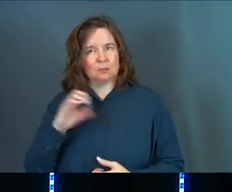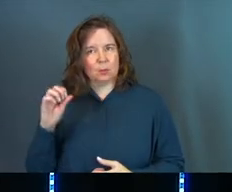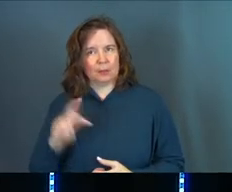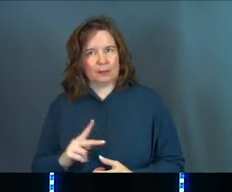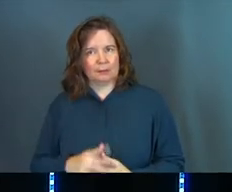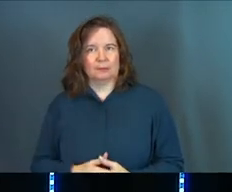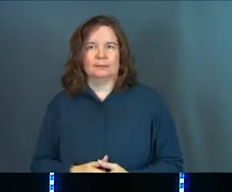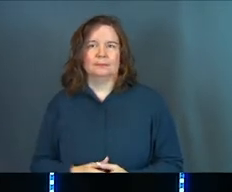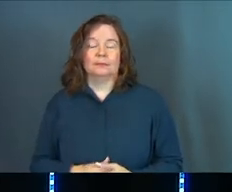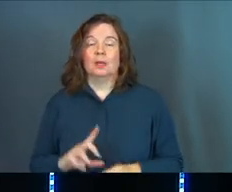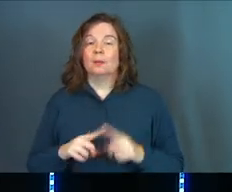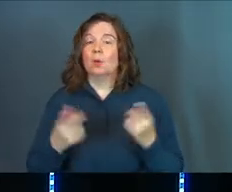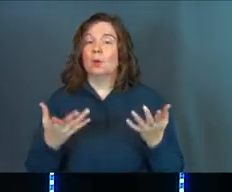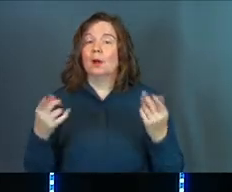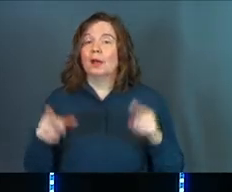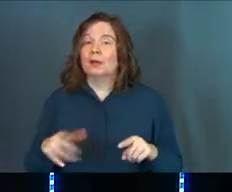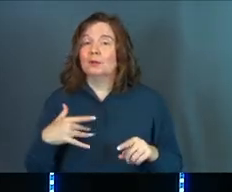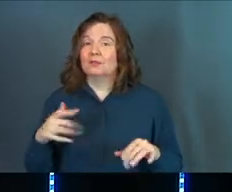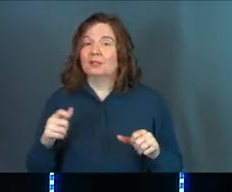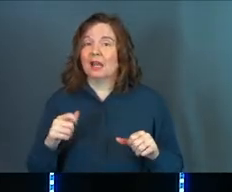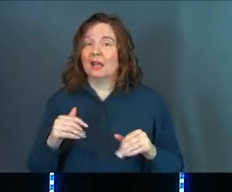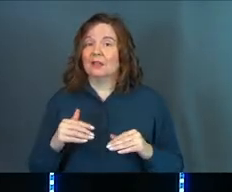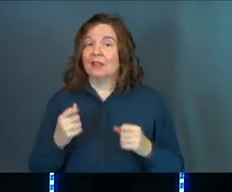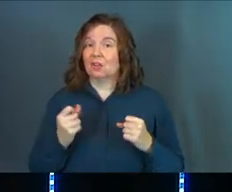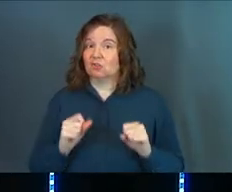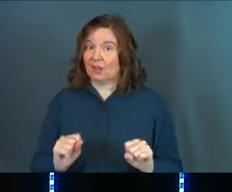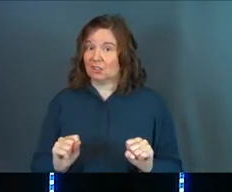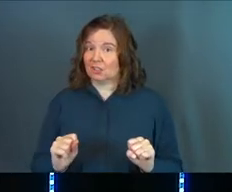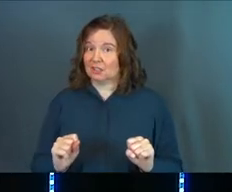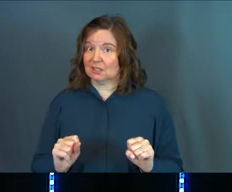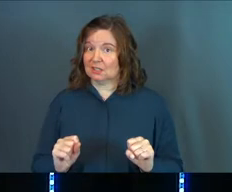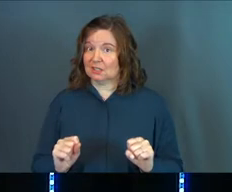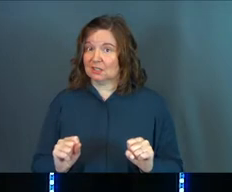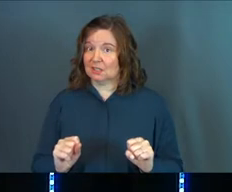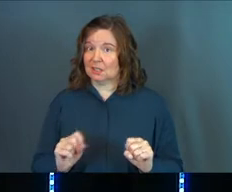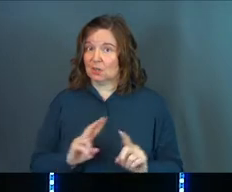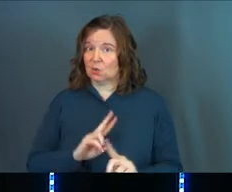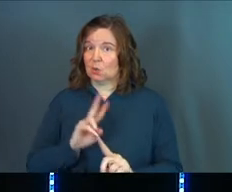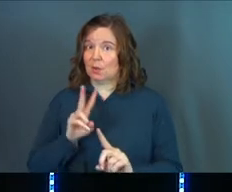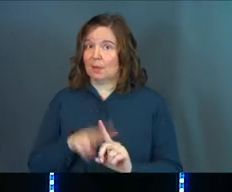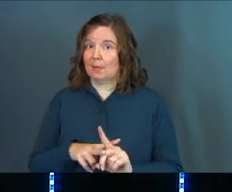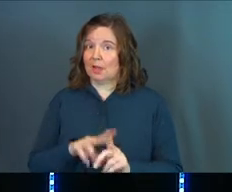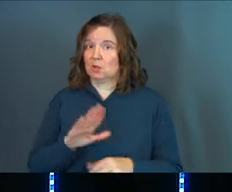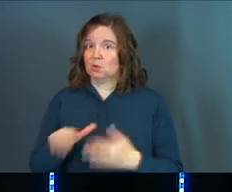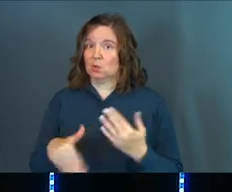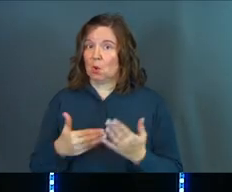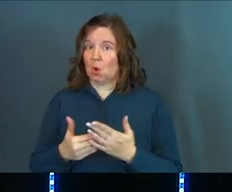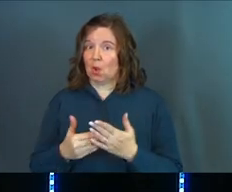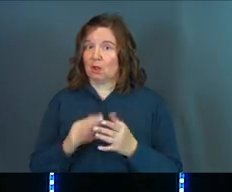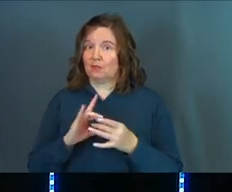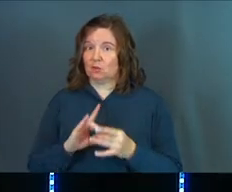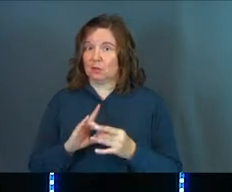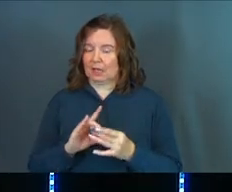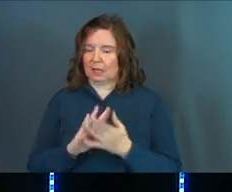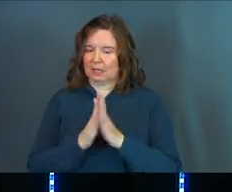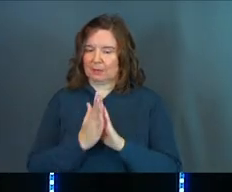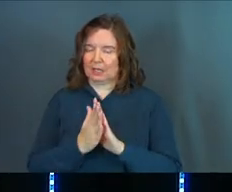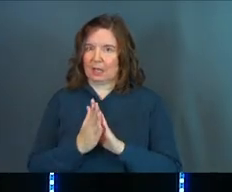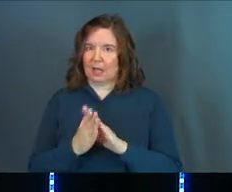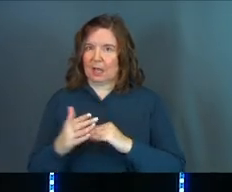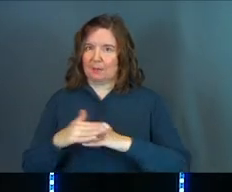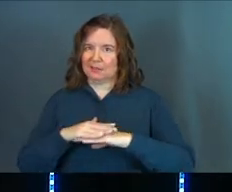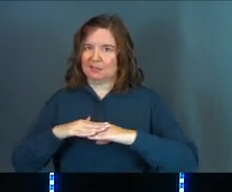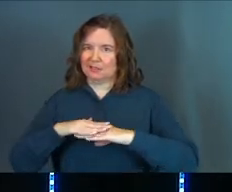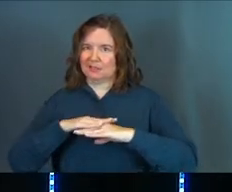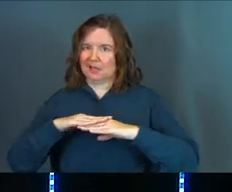okay. But what happens if you take that little strategy and you apply it to all your relationships and you become shallow in all of